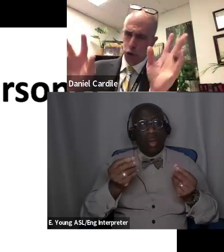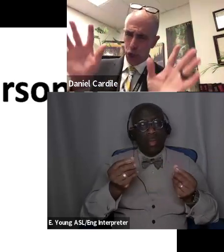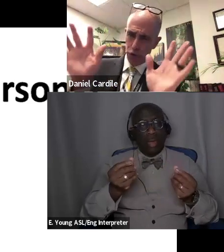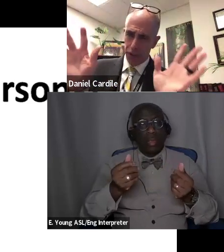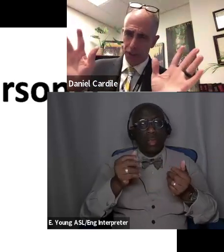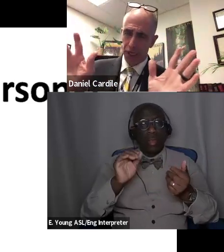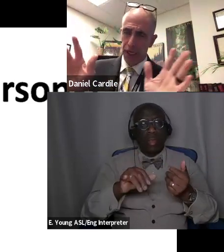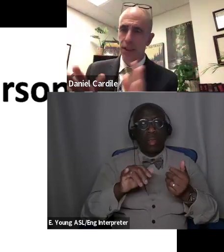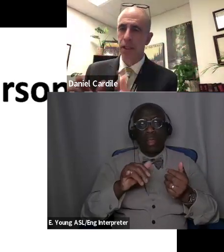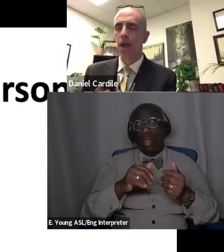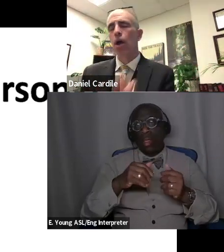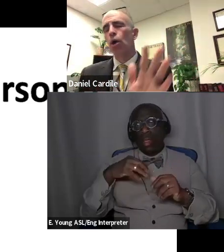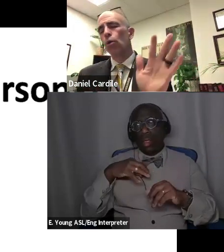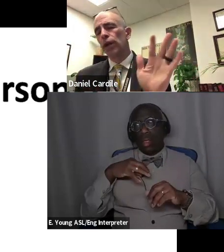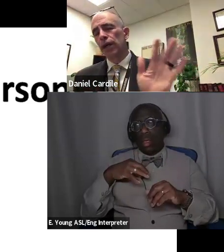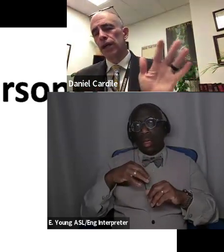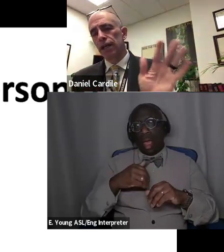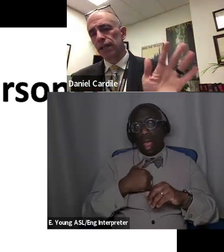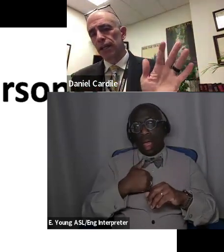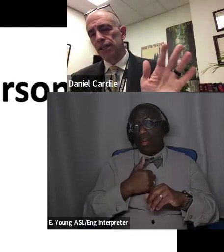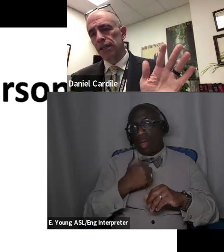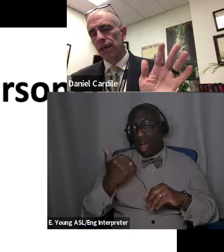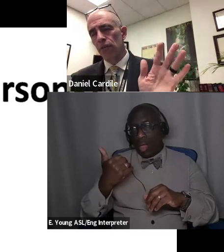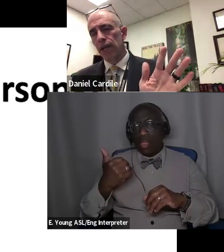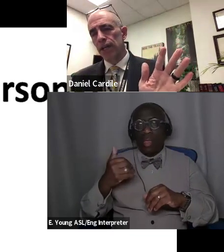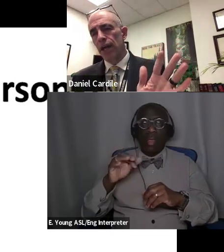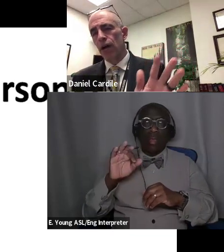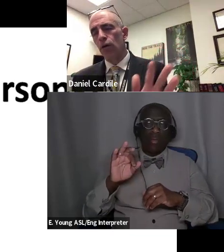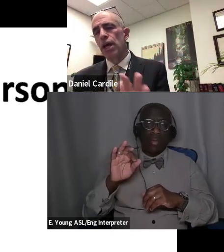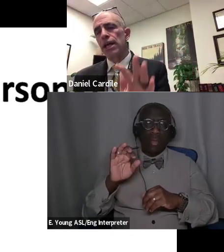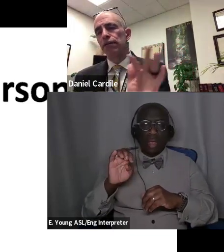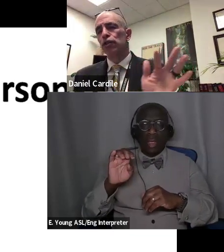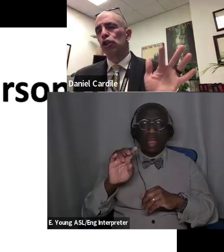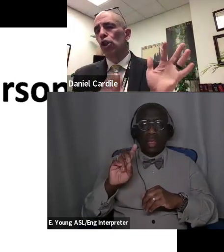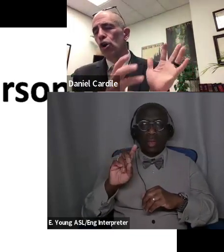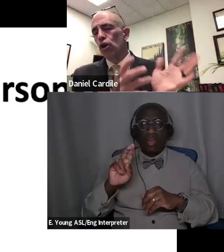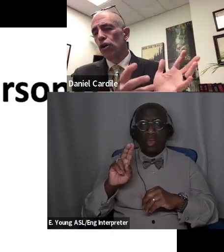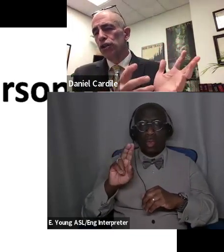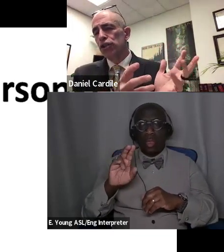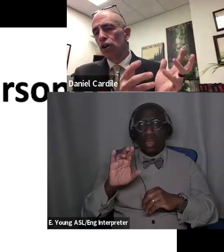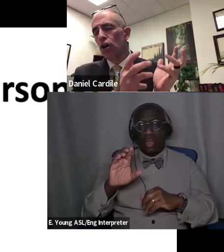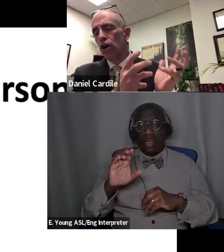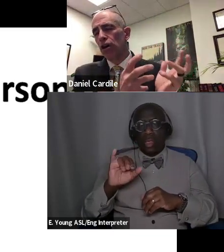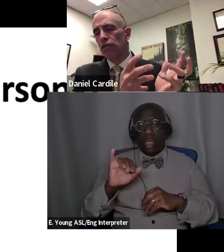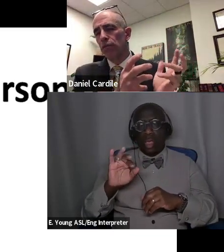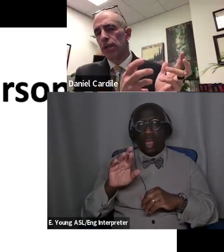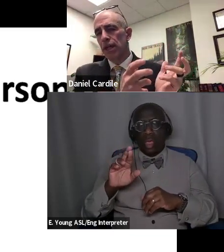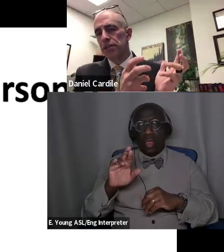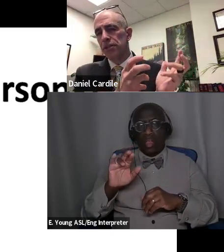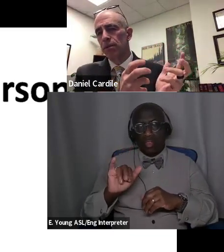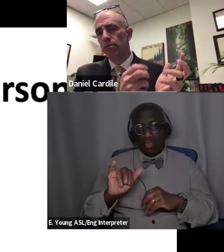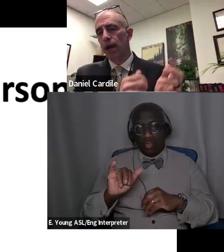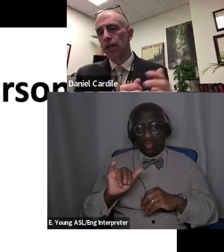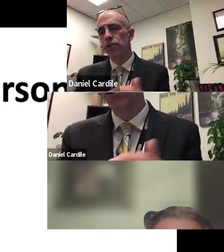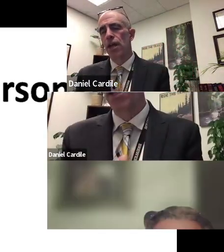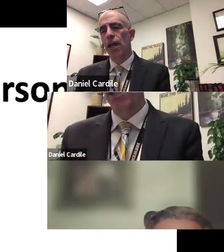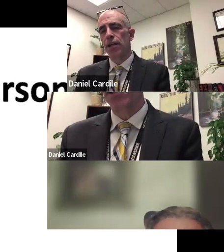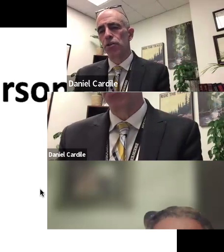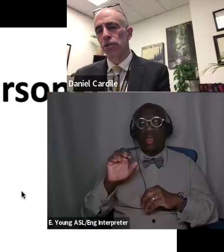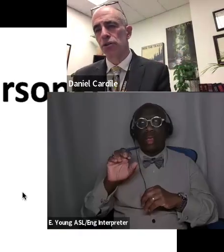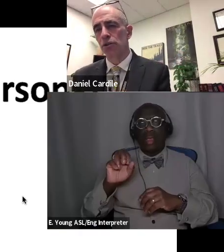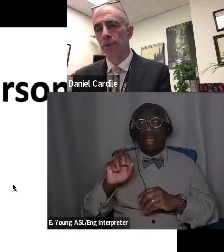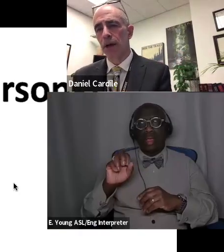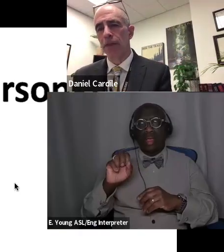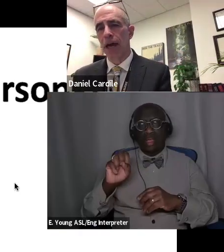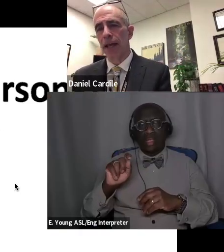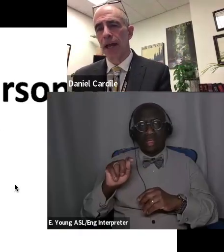the fiduciary estate. We're not going to get into that right now. If there's a large hunk of money that's to be managed and